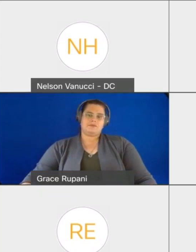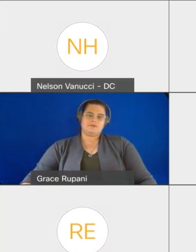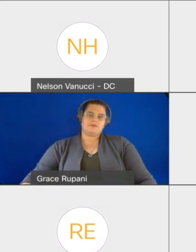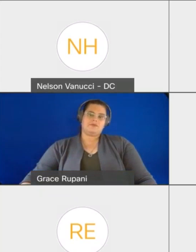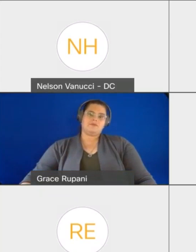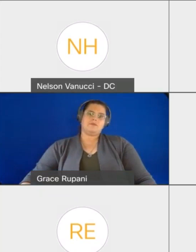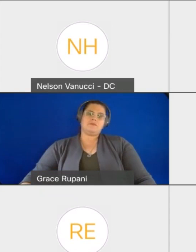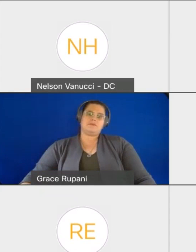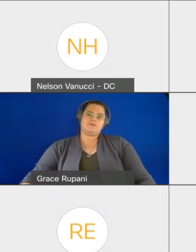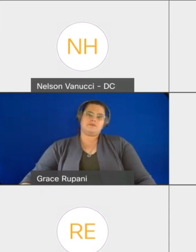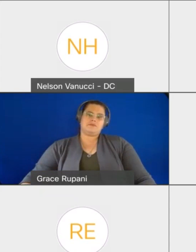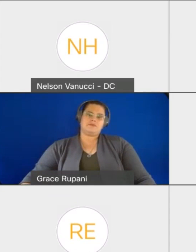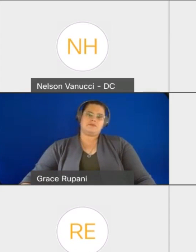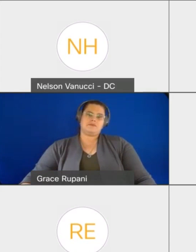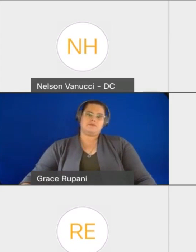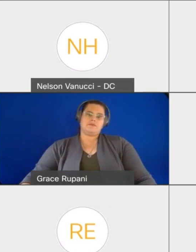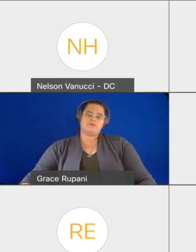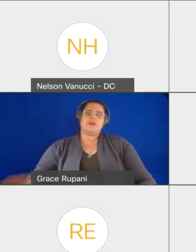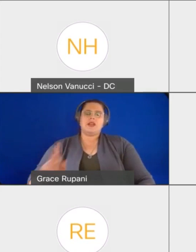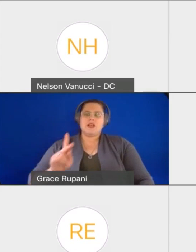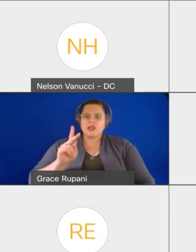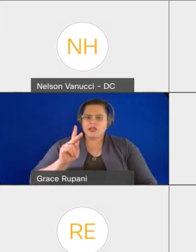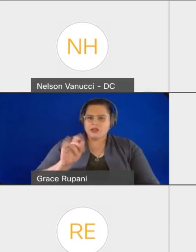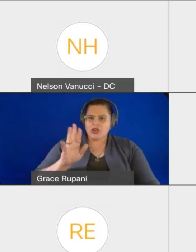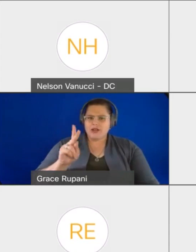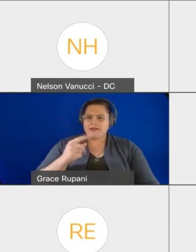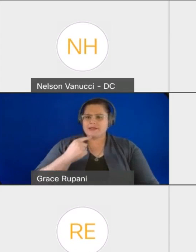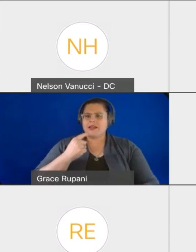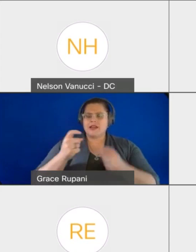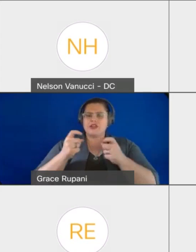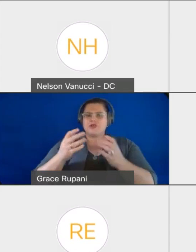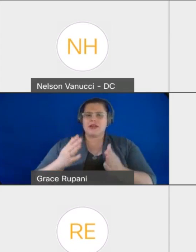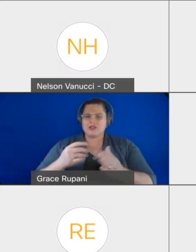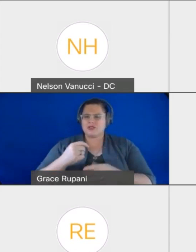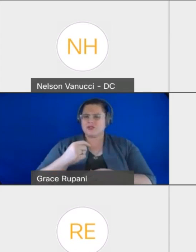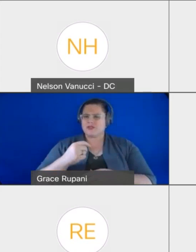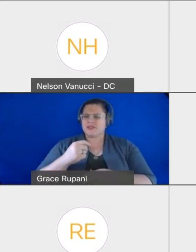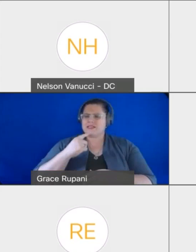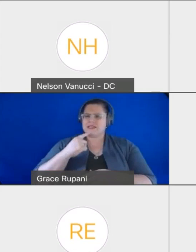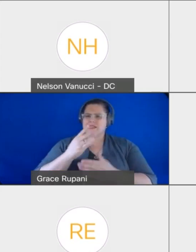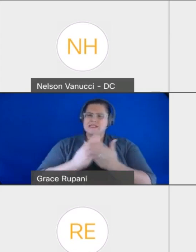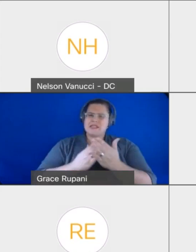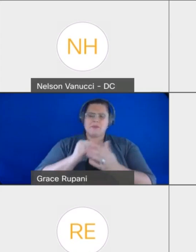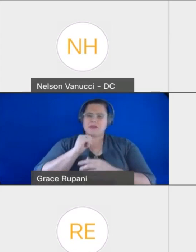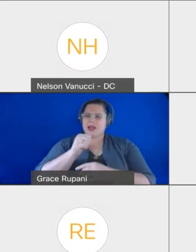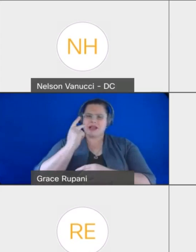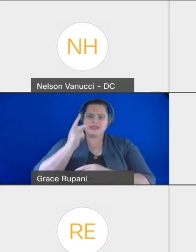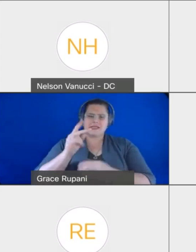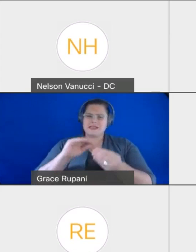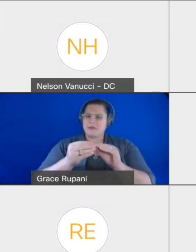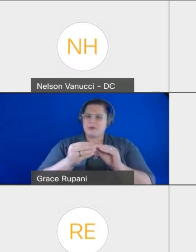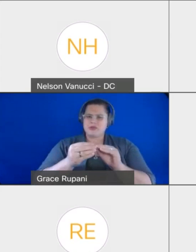Director Reese, there are a few people who are privately emailing me saying they do not see the numbers that you've posted. So if we could just kind of repost those for